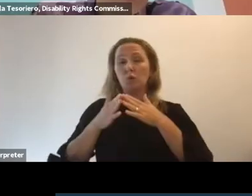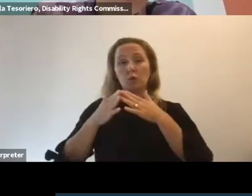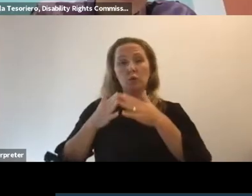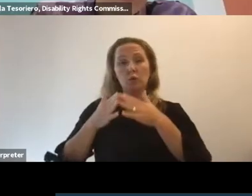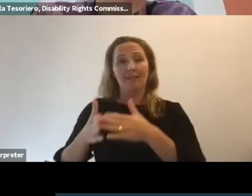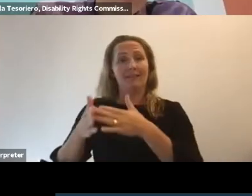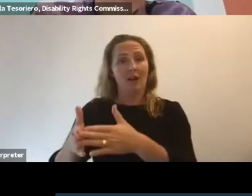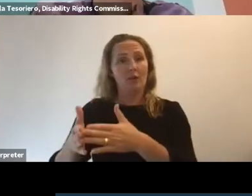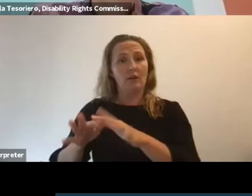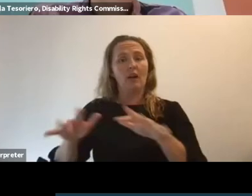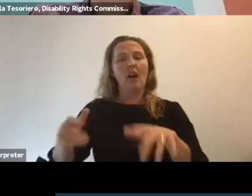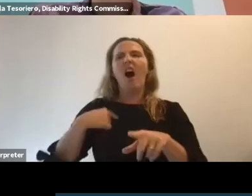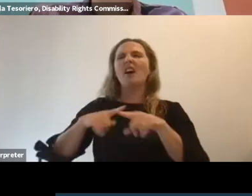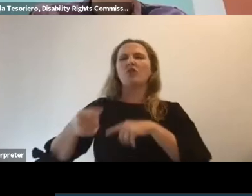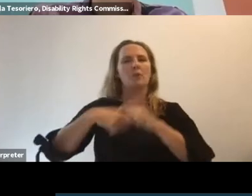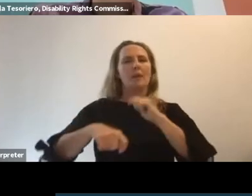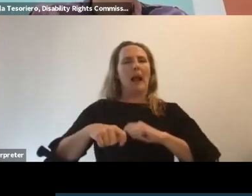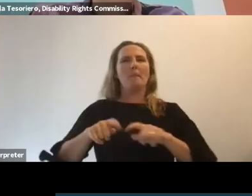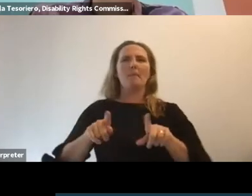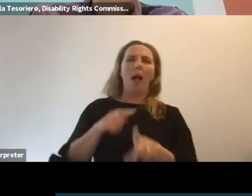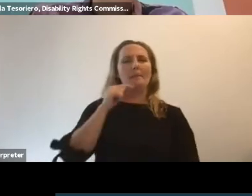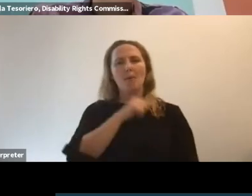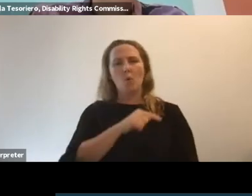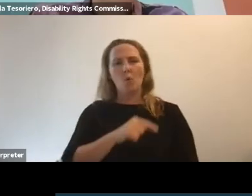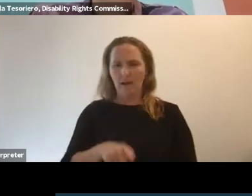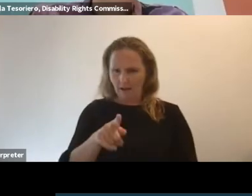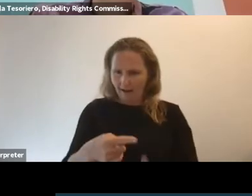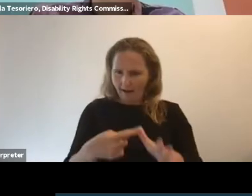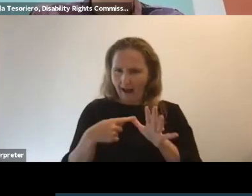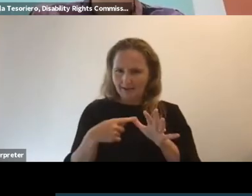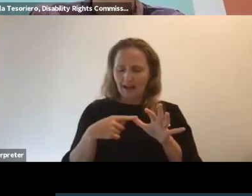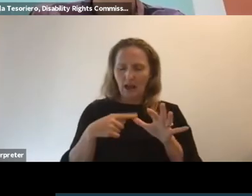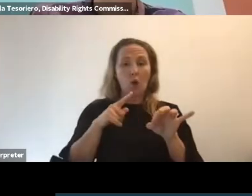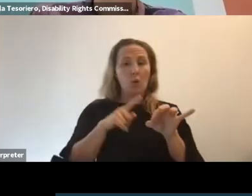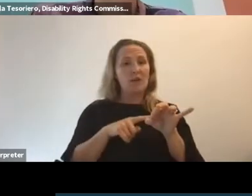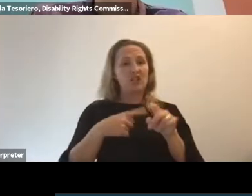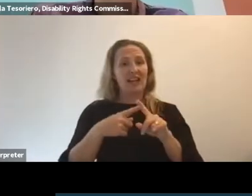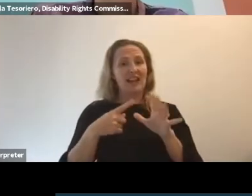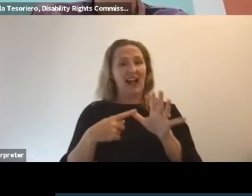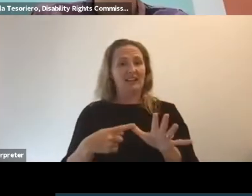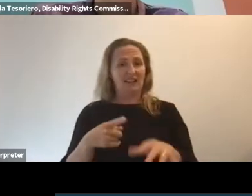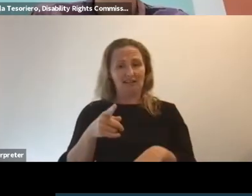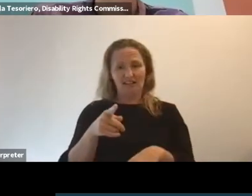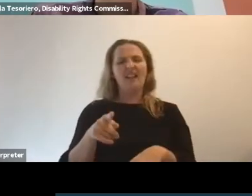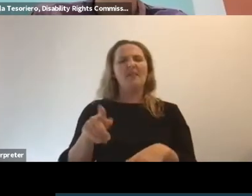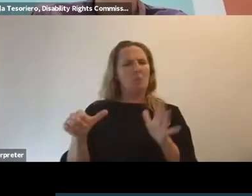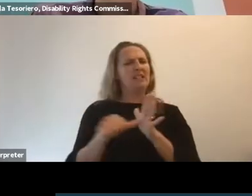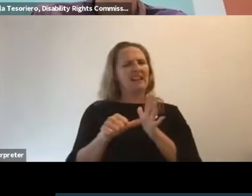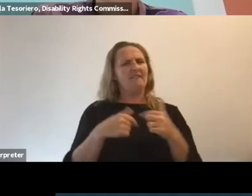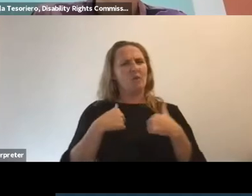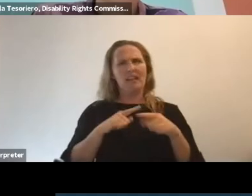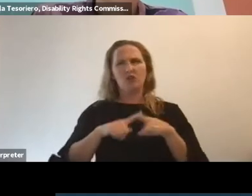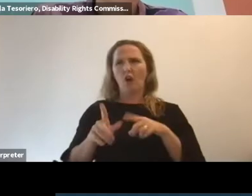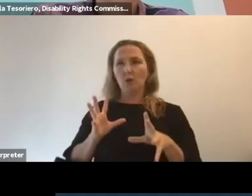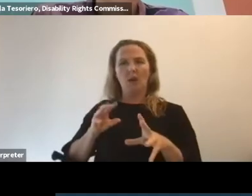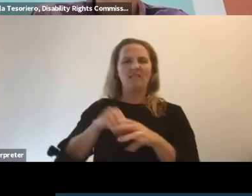And being one of the boys and answering the Q&A question, you know, that's really was a tough time trying to fit in and